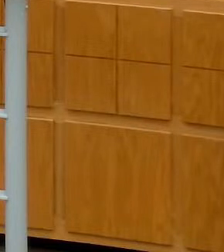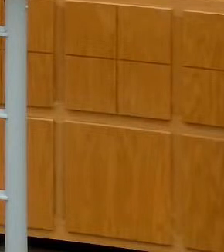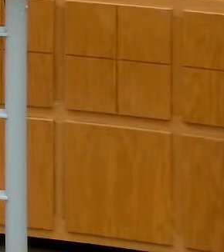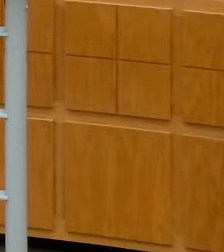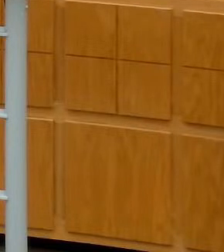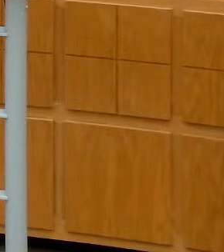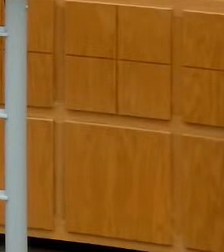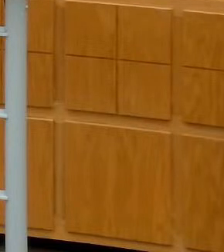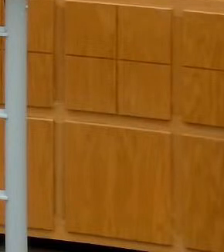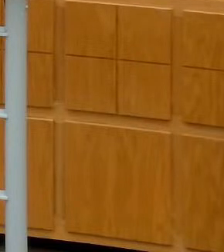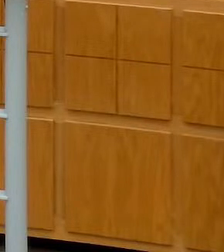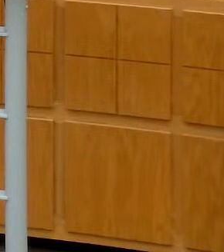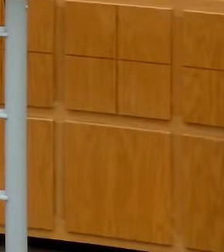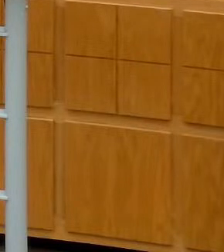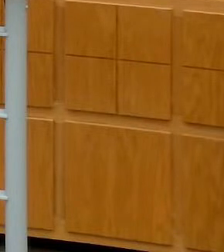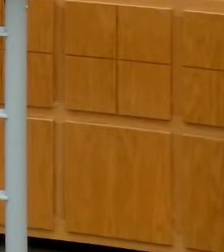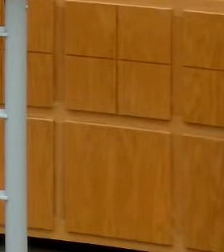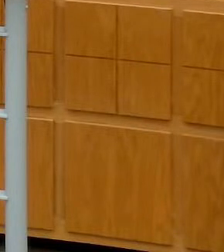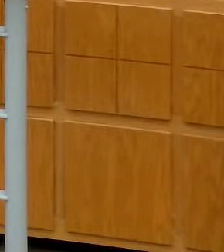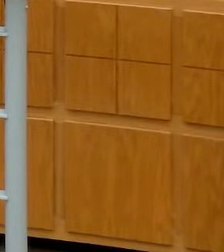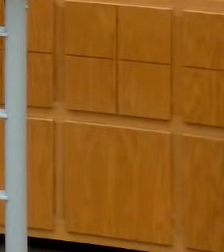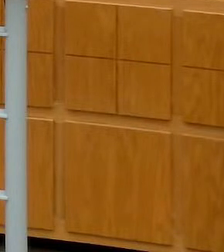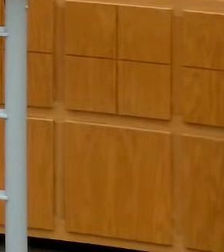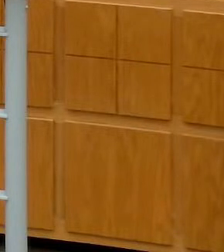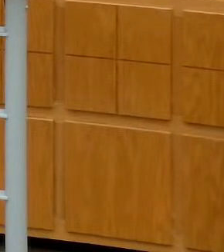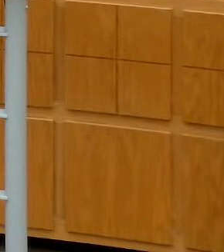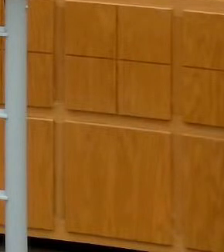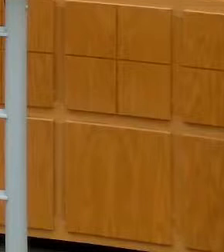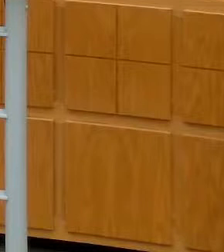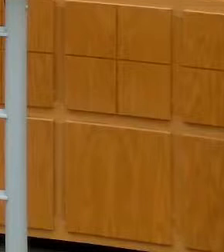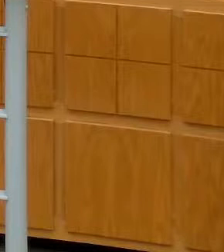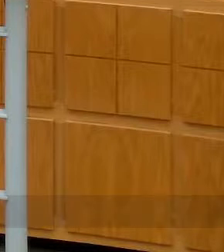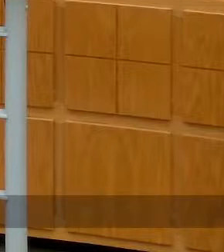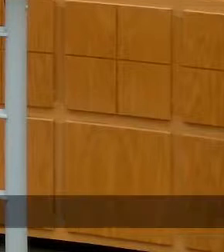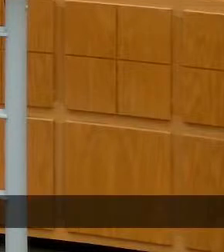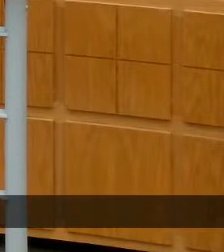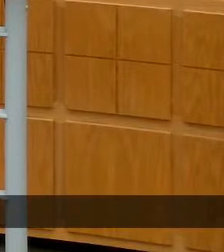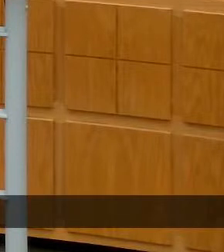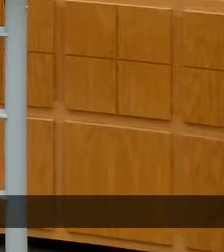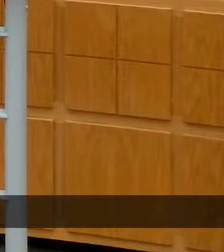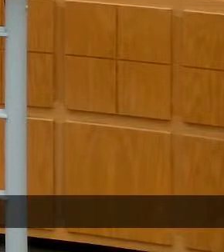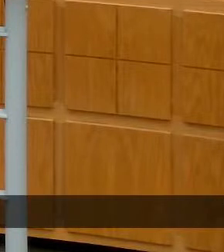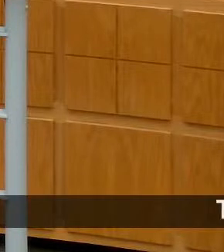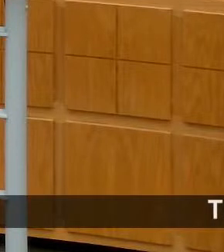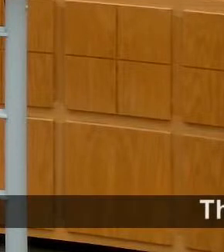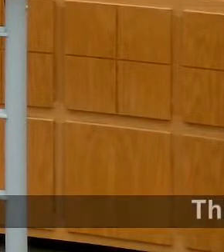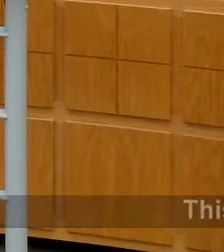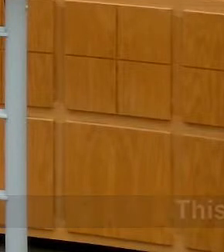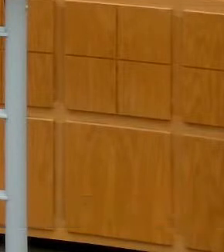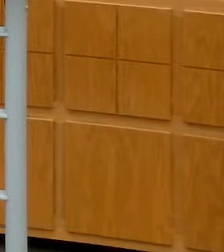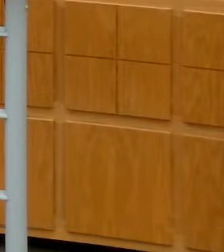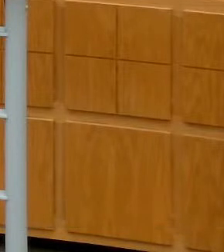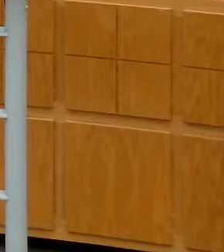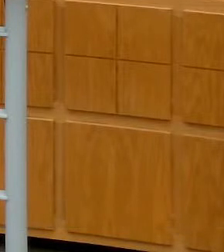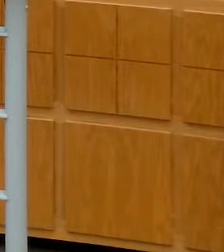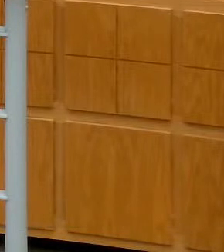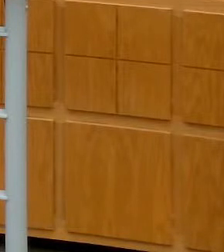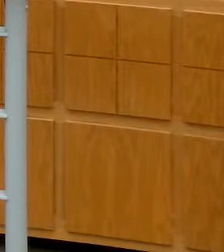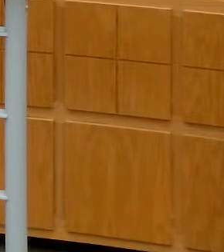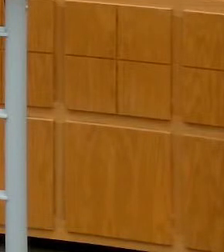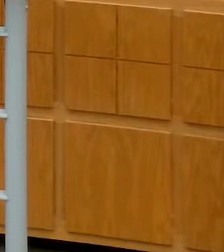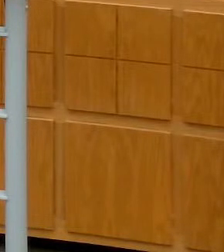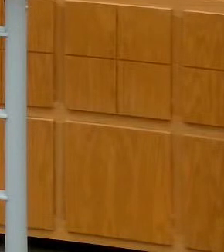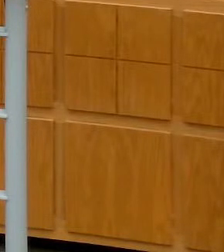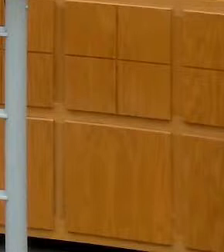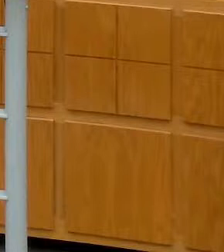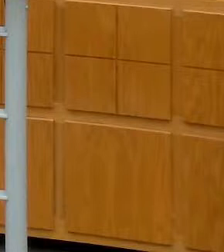off your face, wearing a mask when you're in public, setting where it's a confined space in particular.